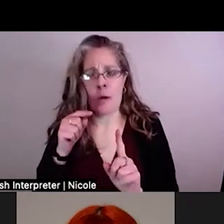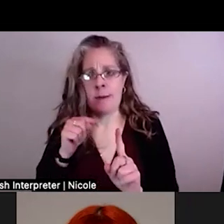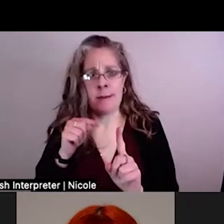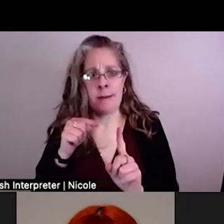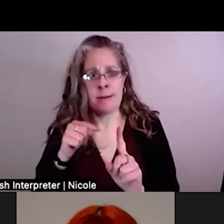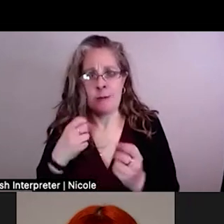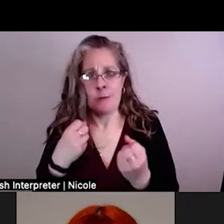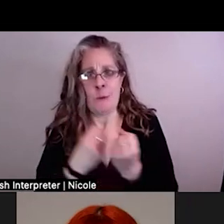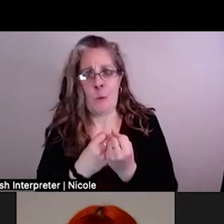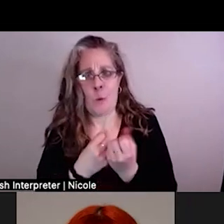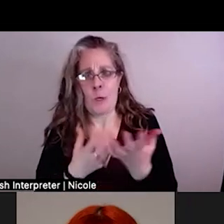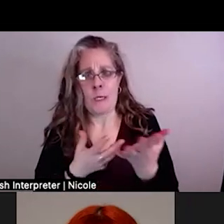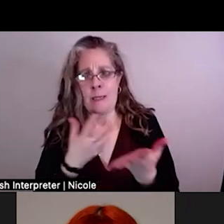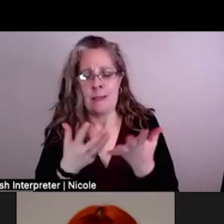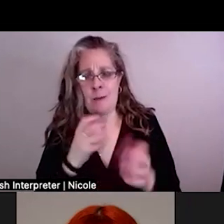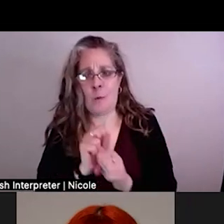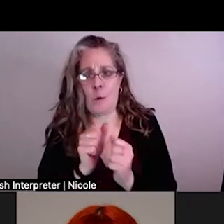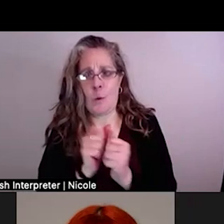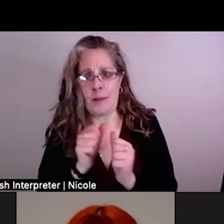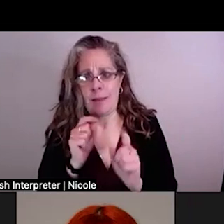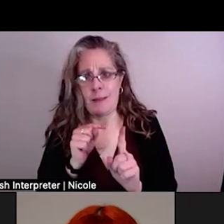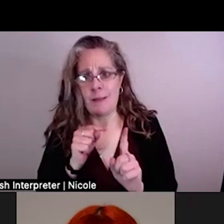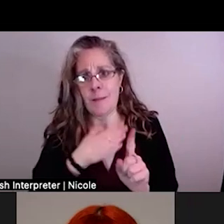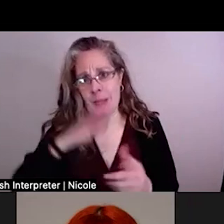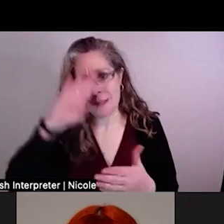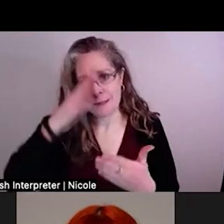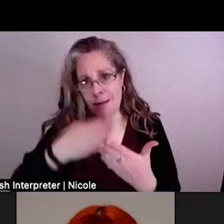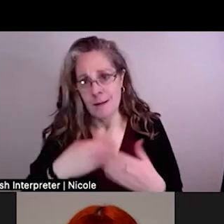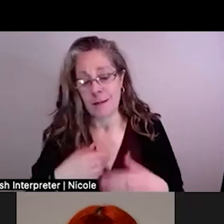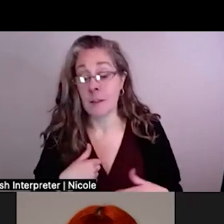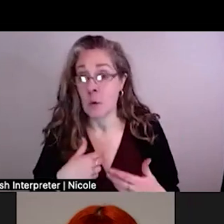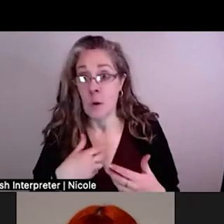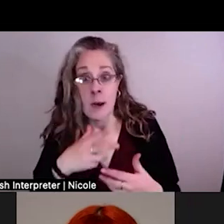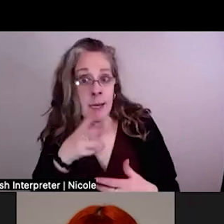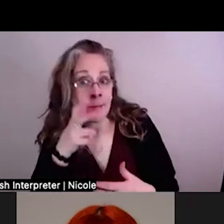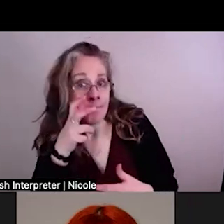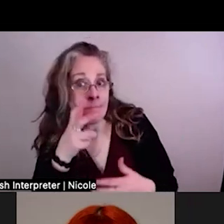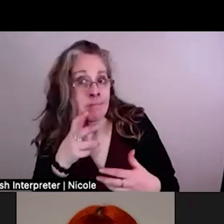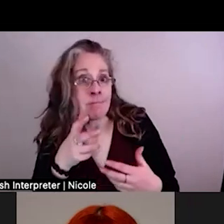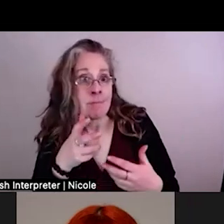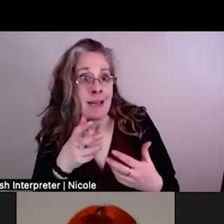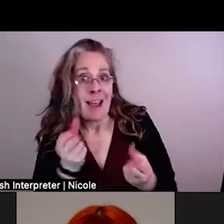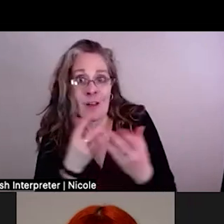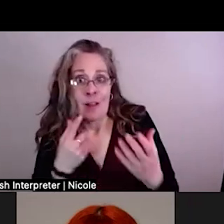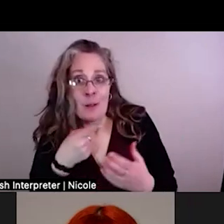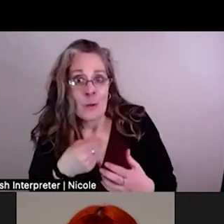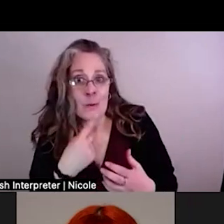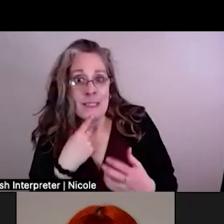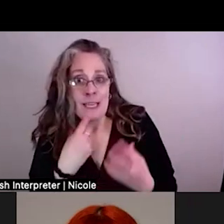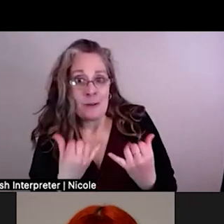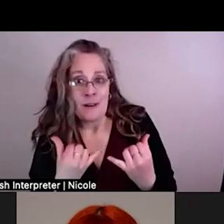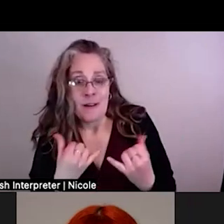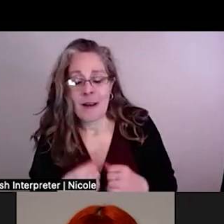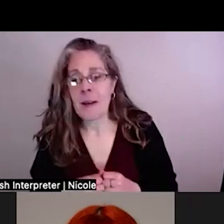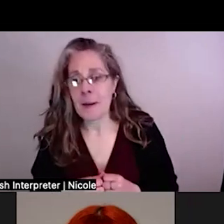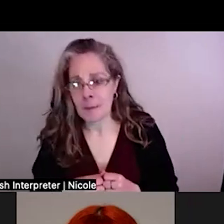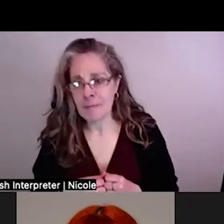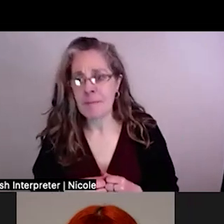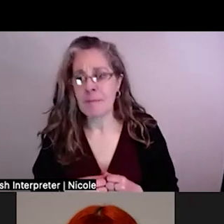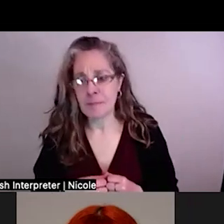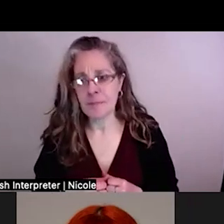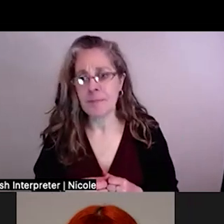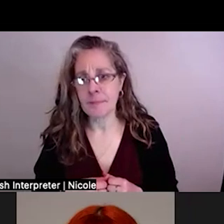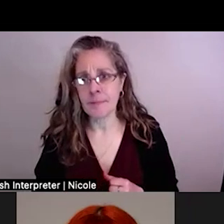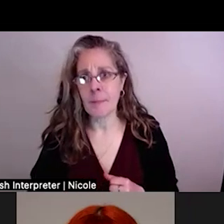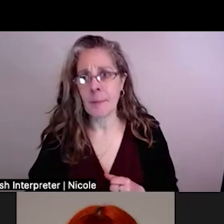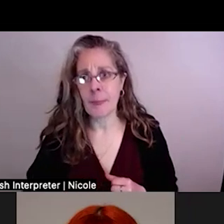going to, respond? And so I've been absorbing everything you said today, Kim. And